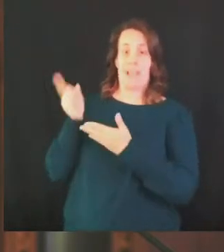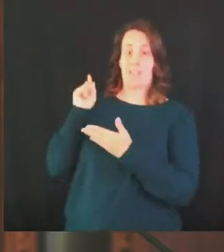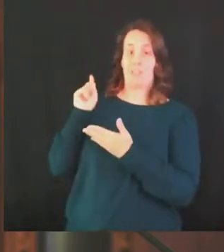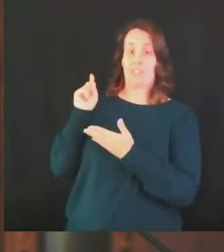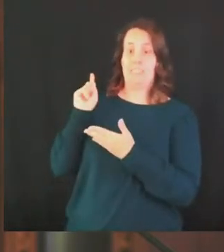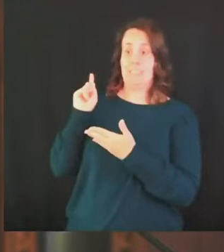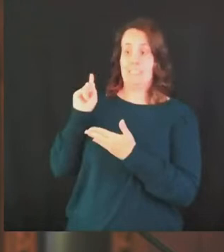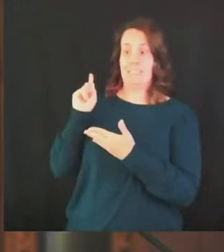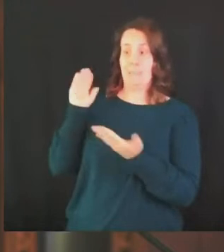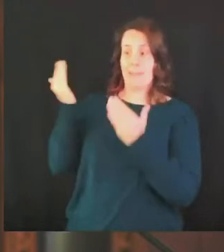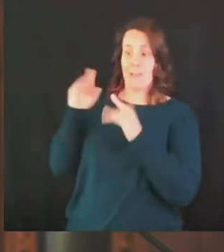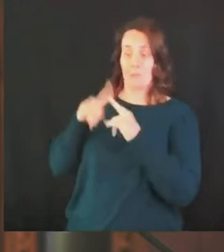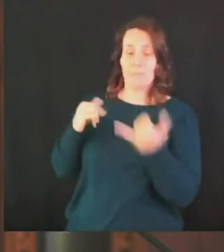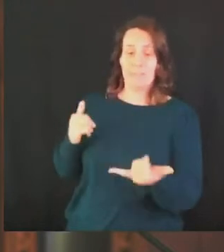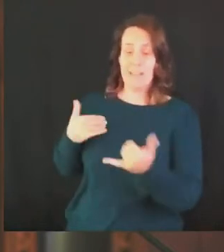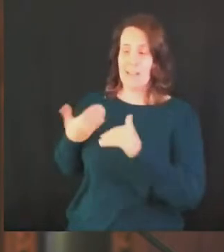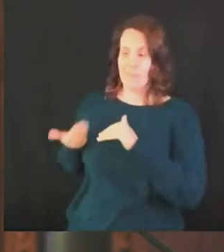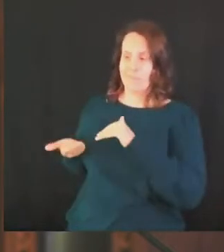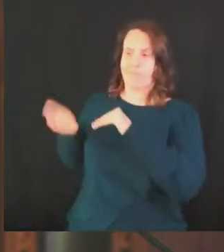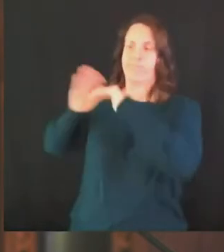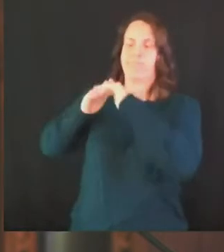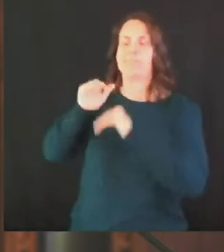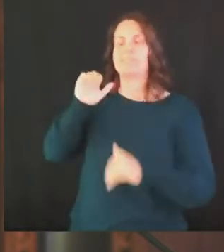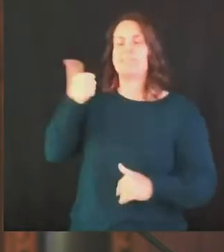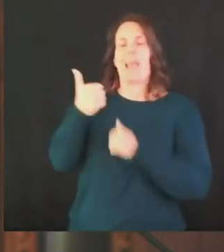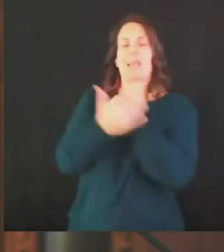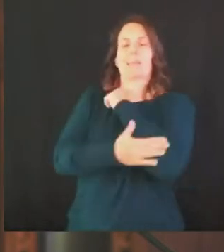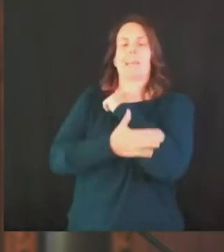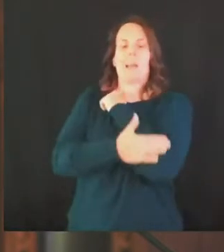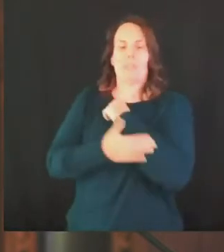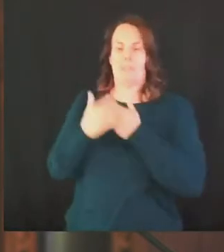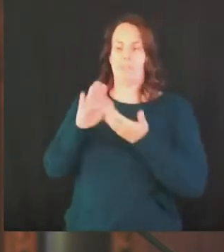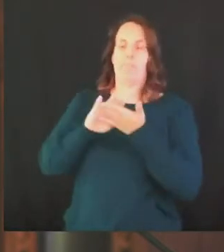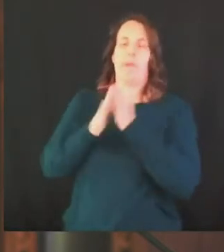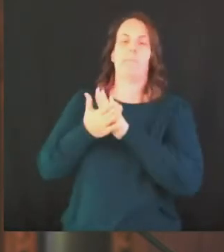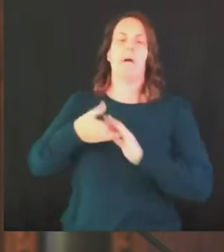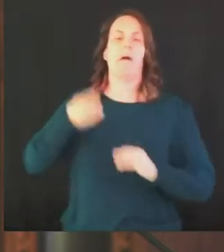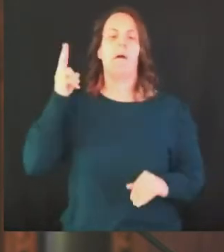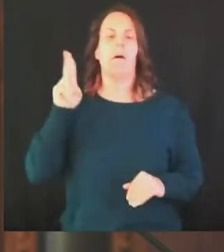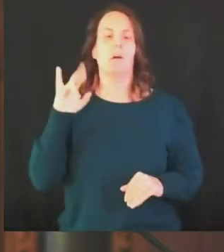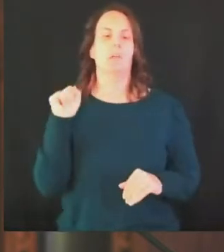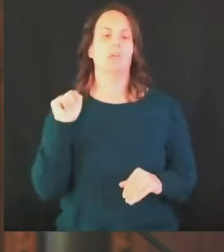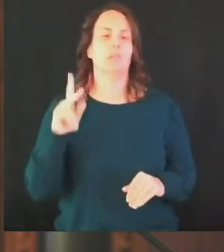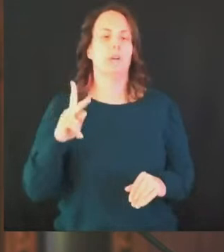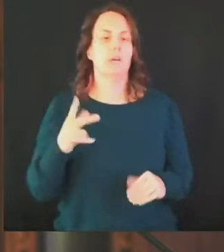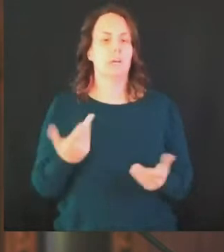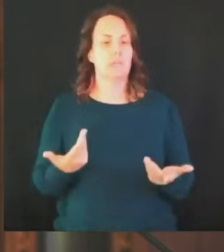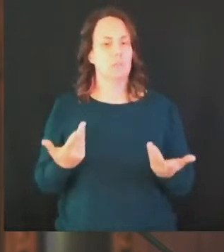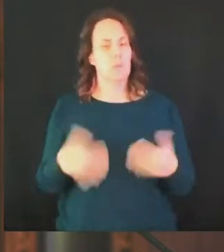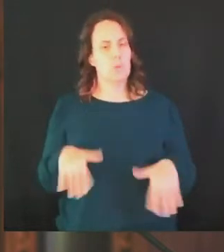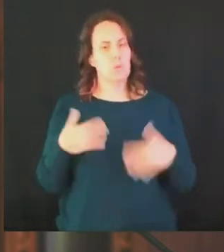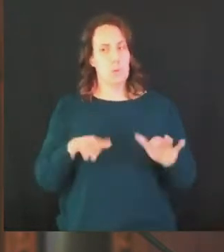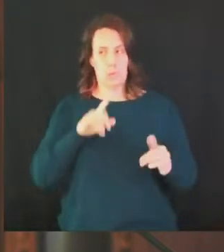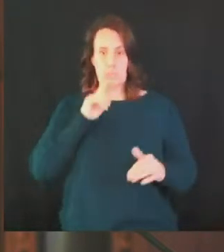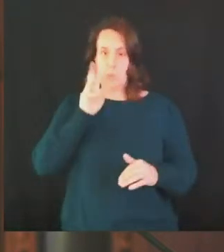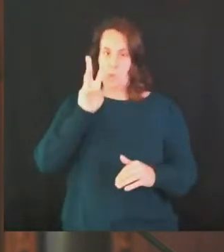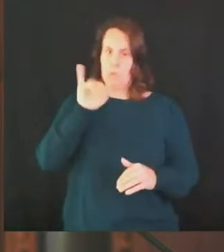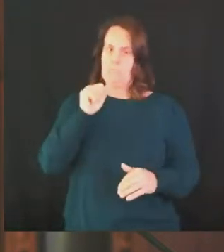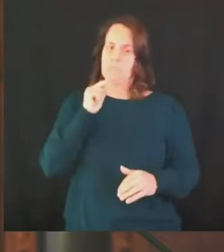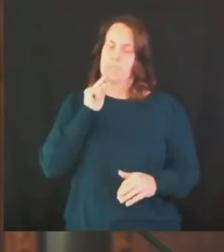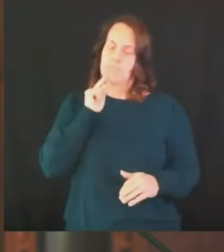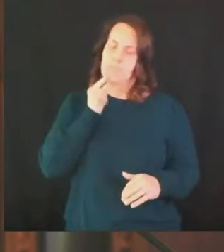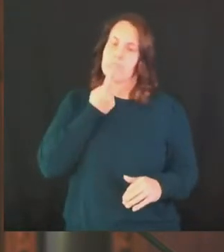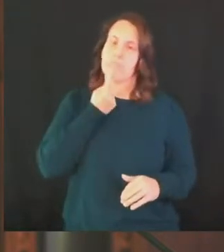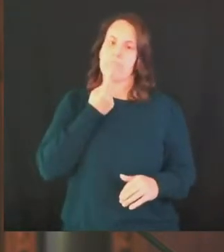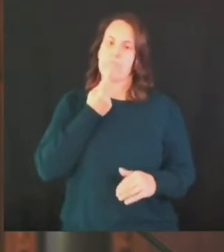disease activity level. Across the state, the number of COVID-19 hospitalizations has increased 26%